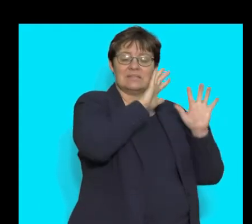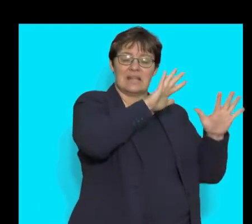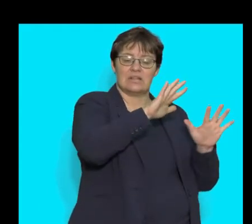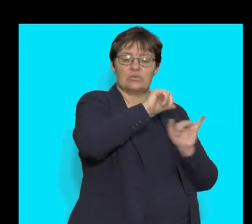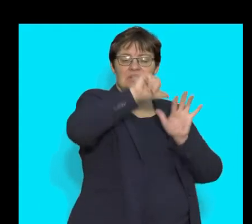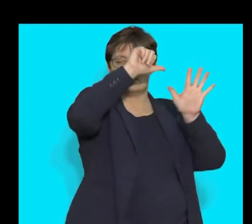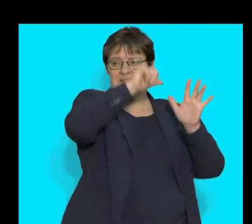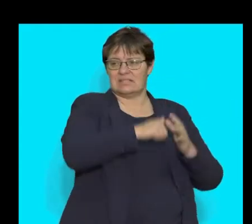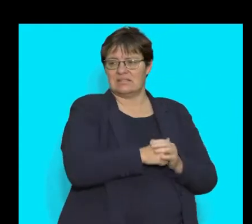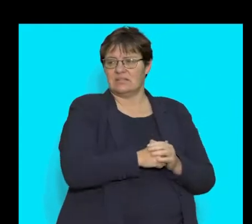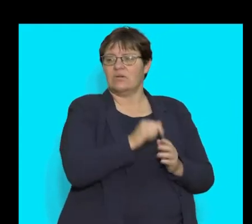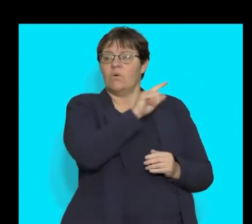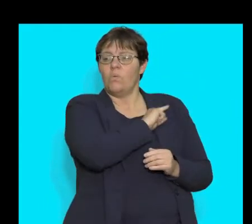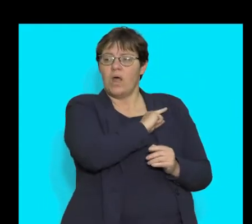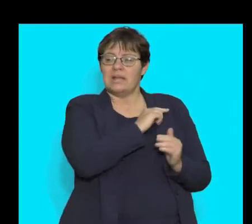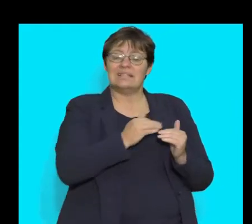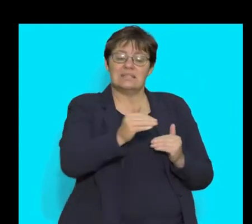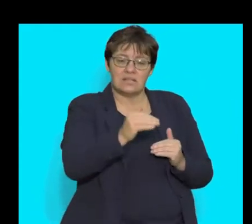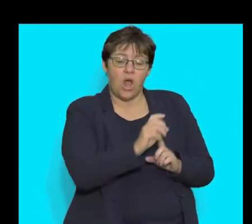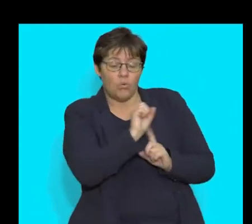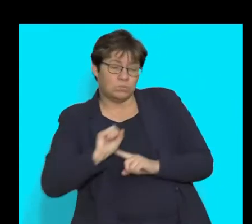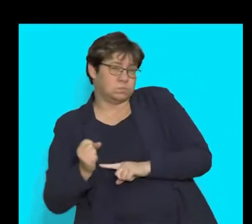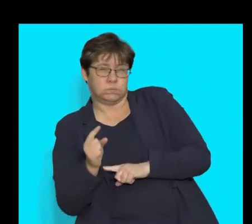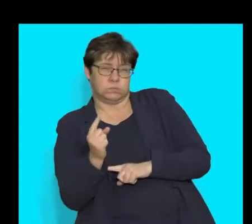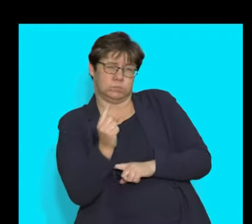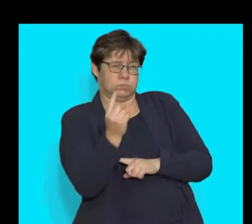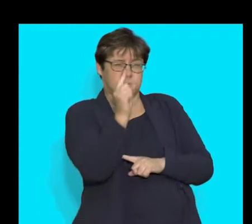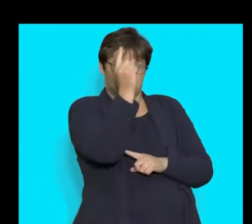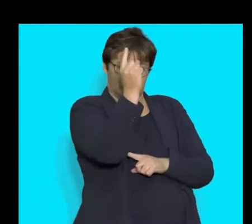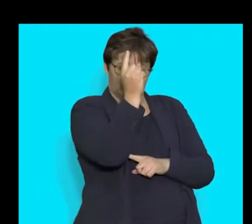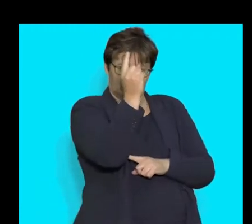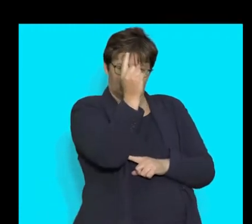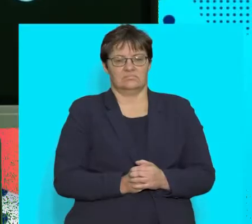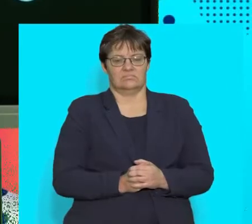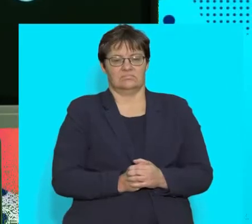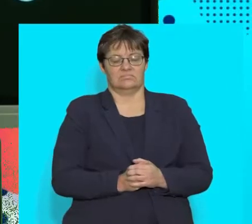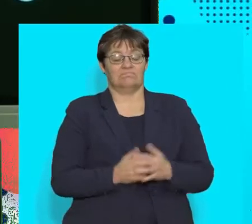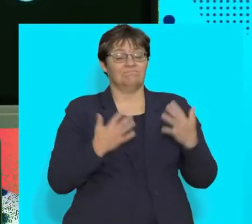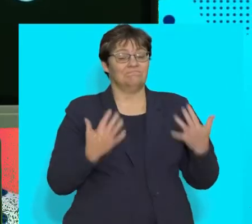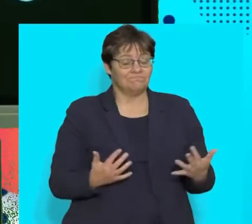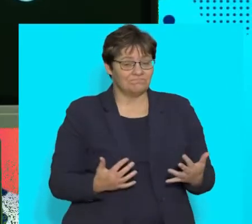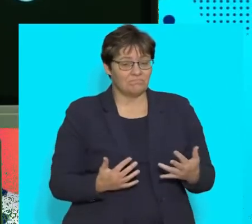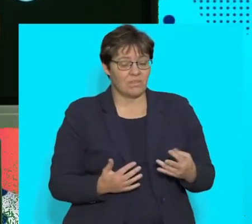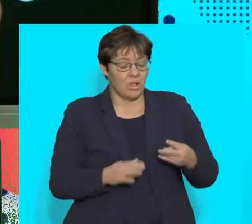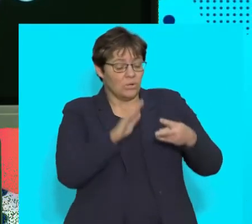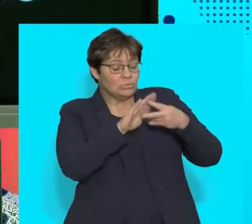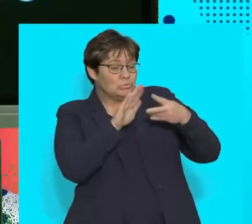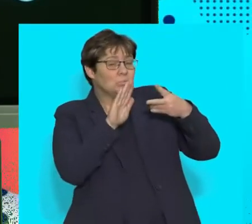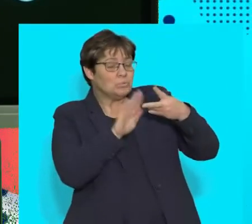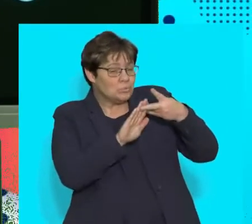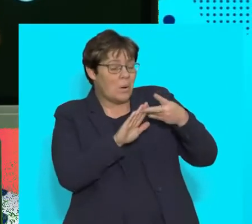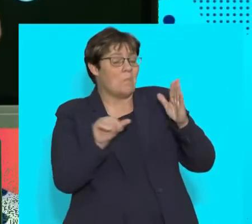to the 6 because you see it's the distance a rocket moves in a time interval. Now there are two more